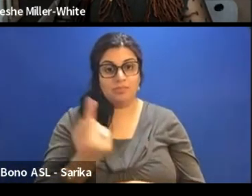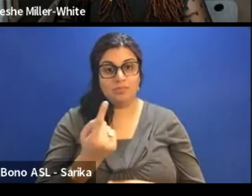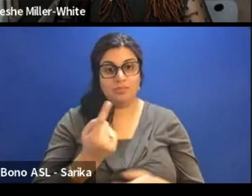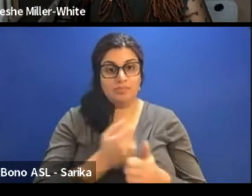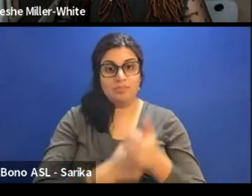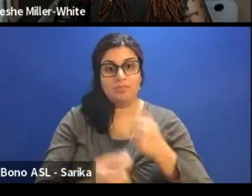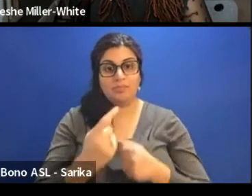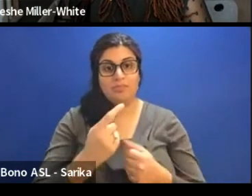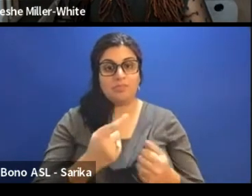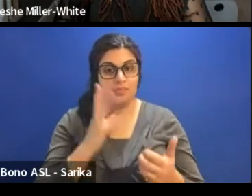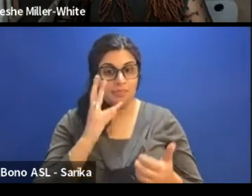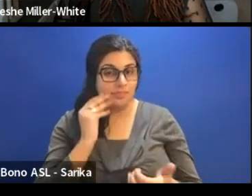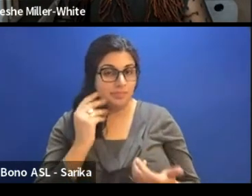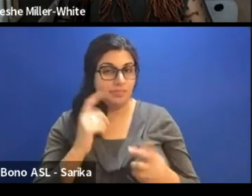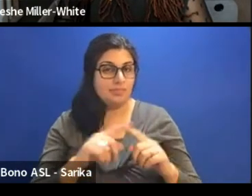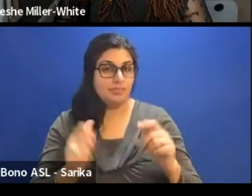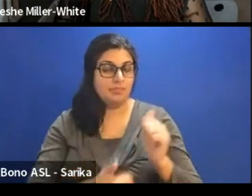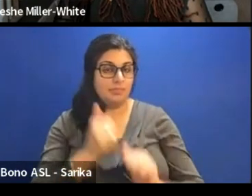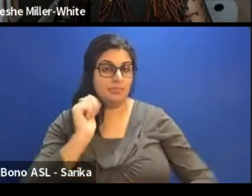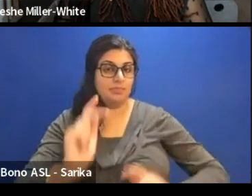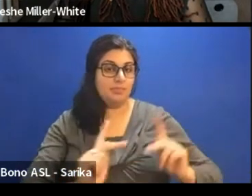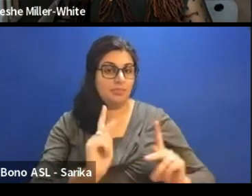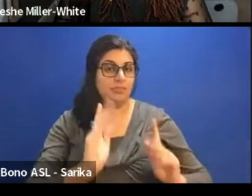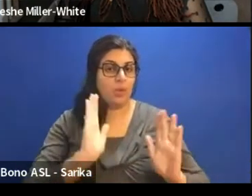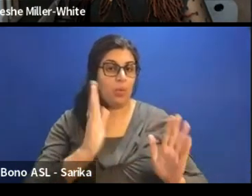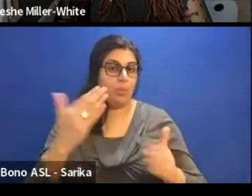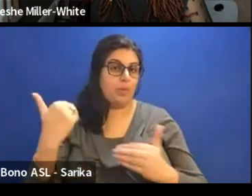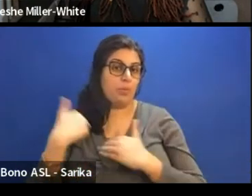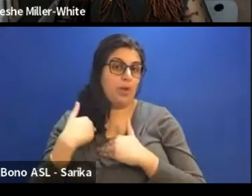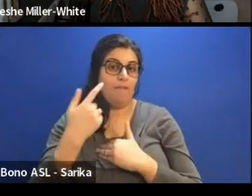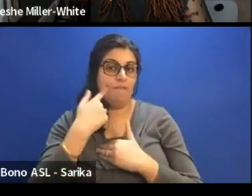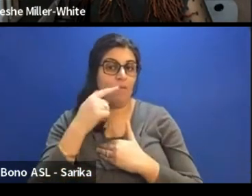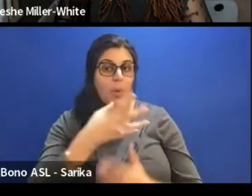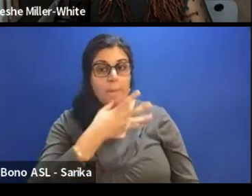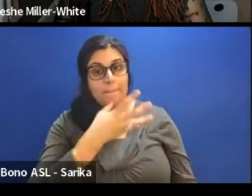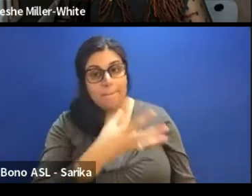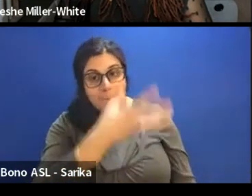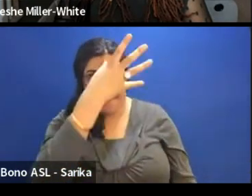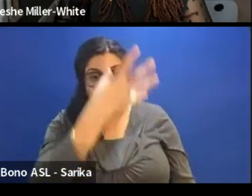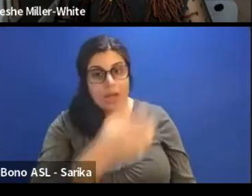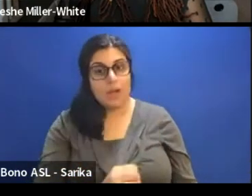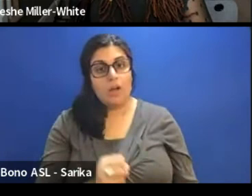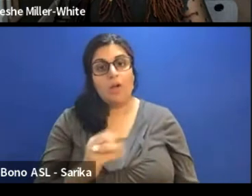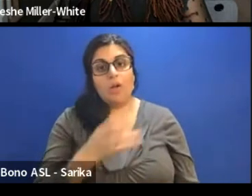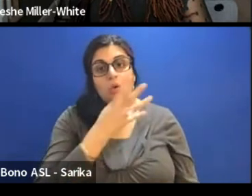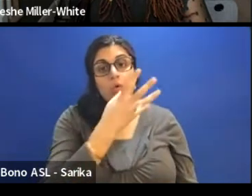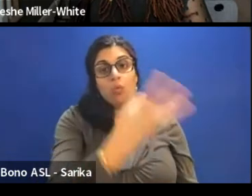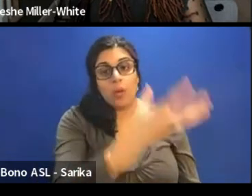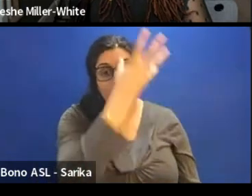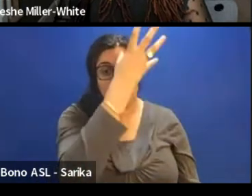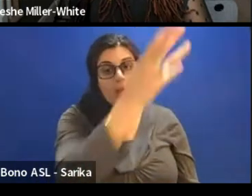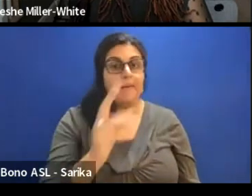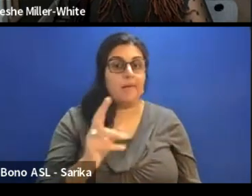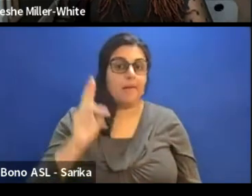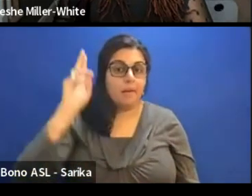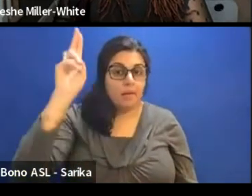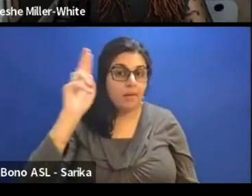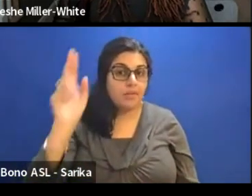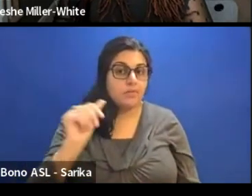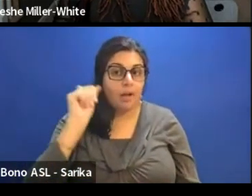but most people will be responsible for their parents or their grandparents or their uncles or their aunts,